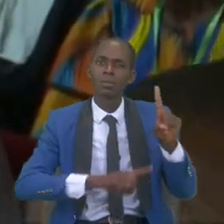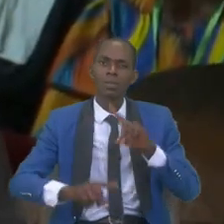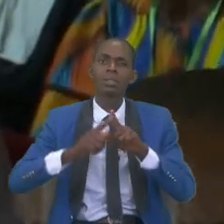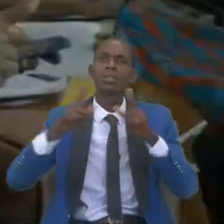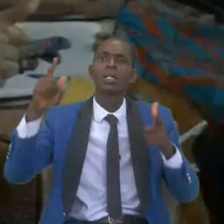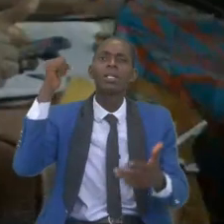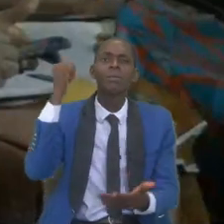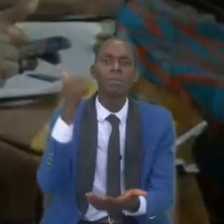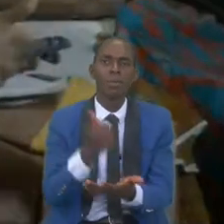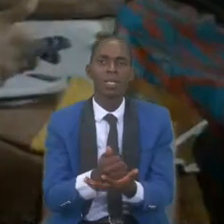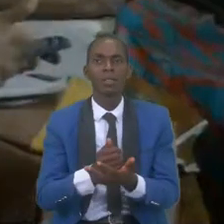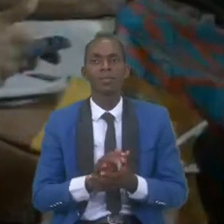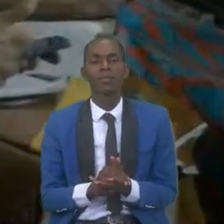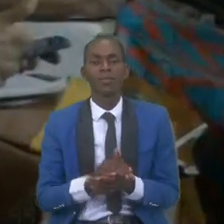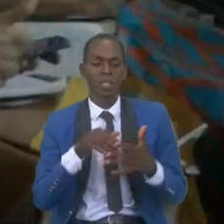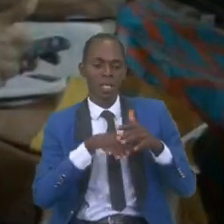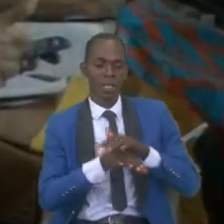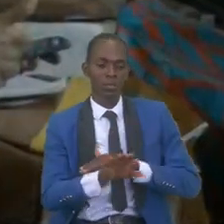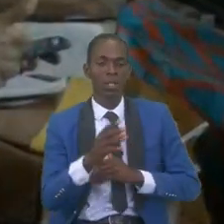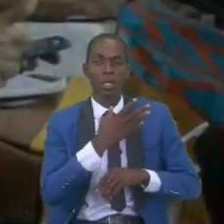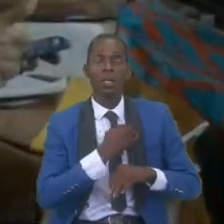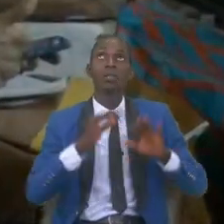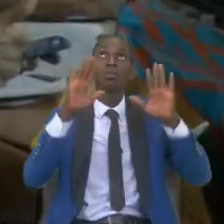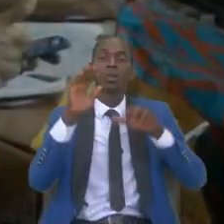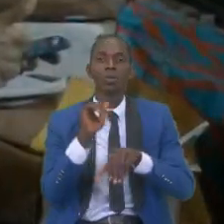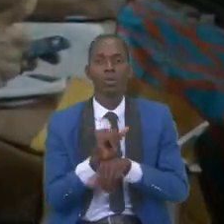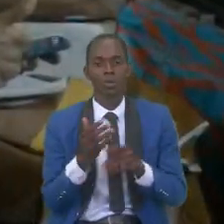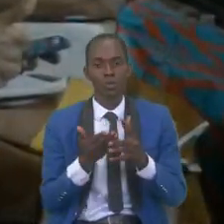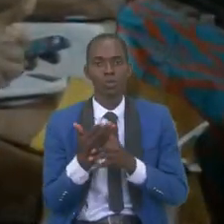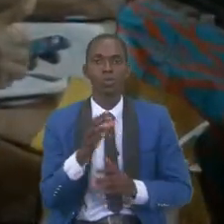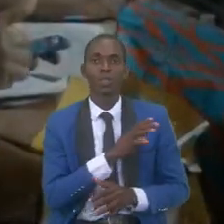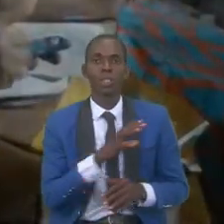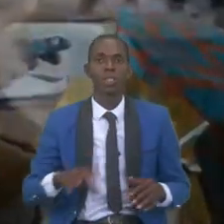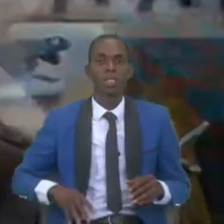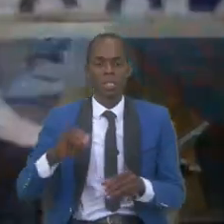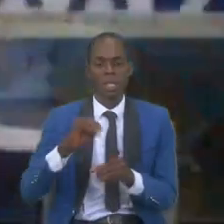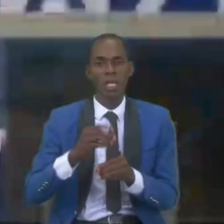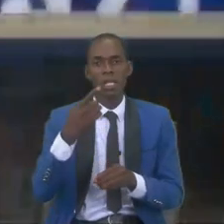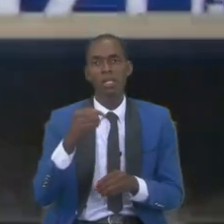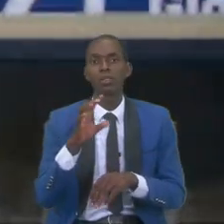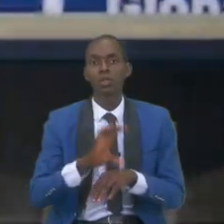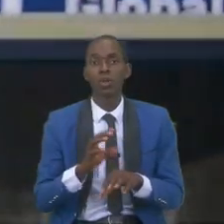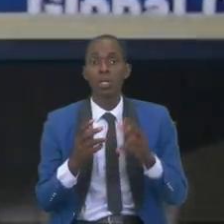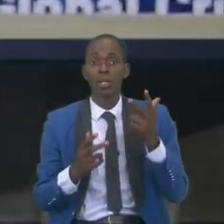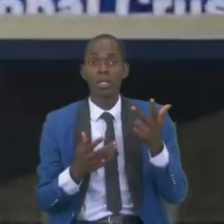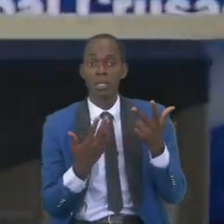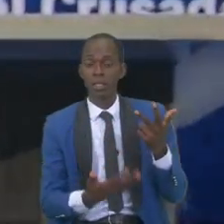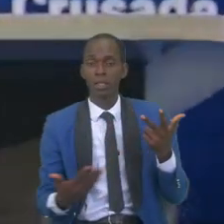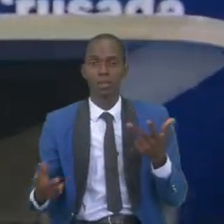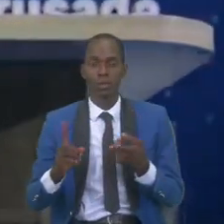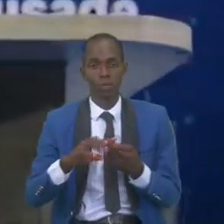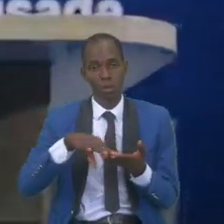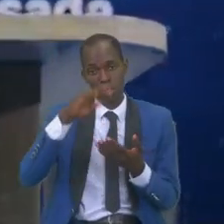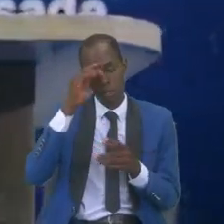amen. Entrance and exploits through Christ in the church. There are three things we're looking at today in